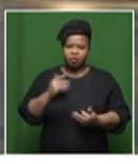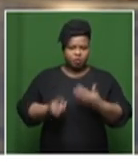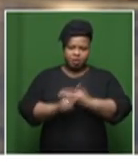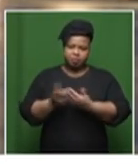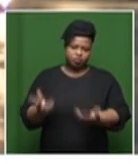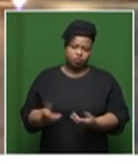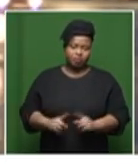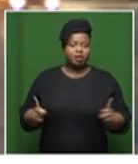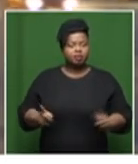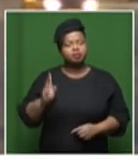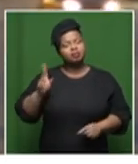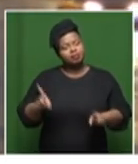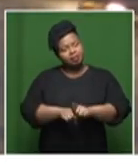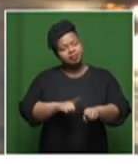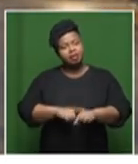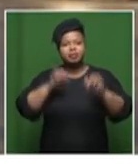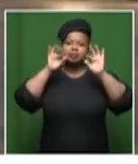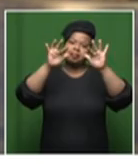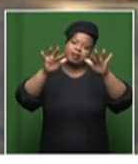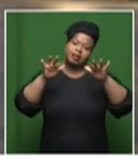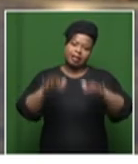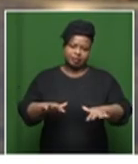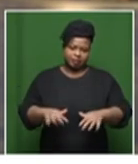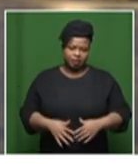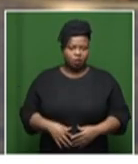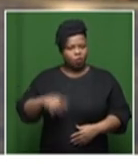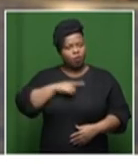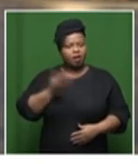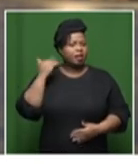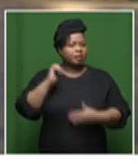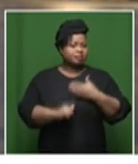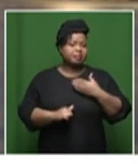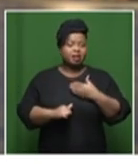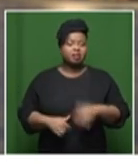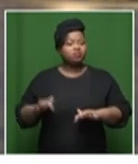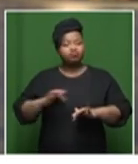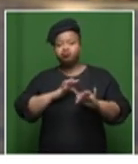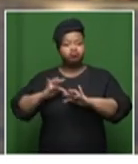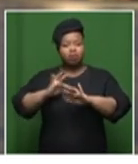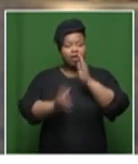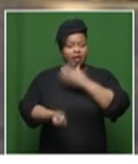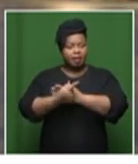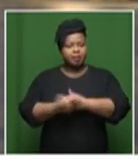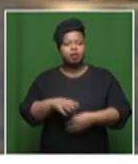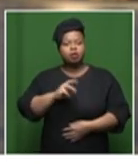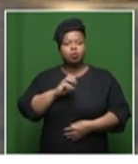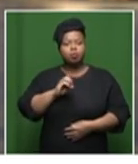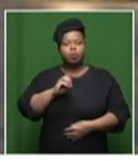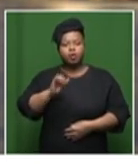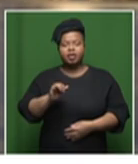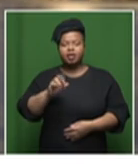also a blessing in disguise, especially after a month's unrest and what we saw at Moy River Toll Plaza,